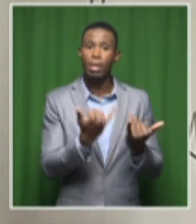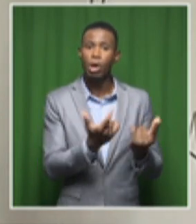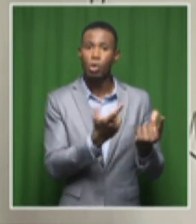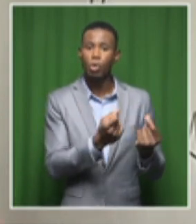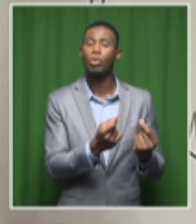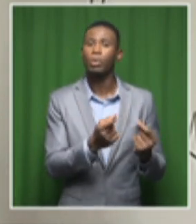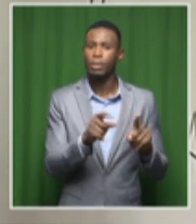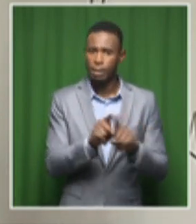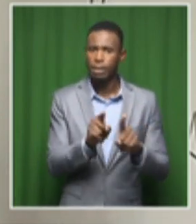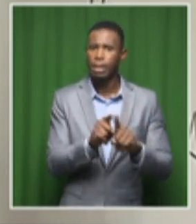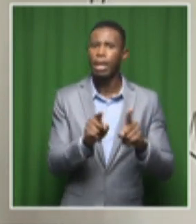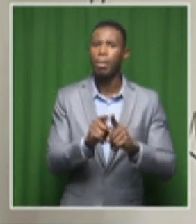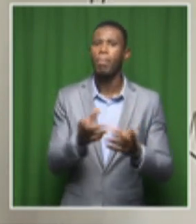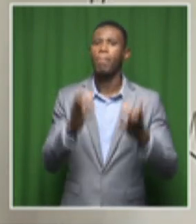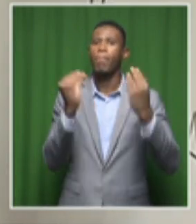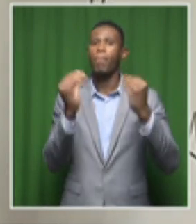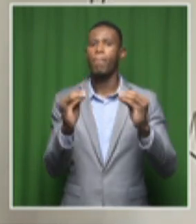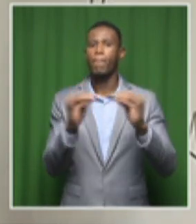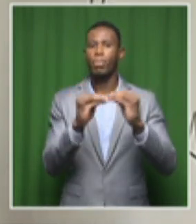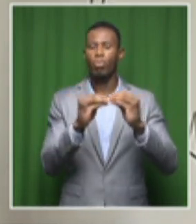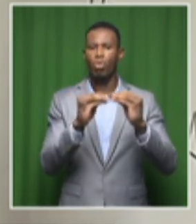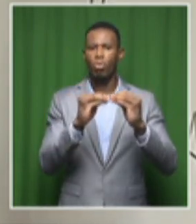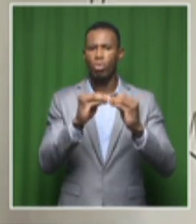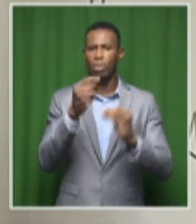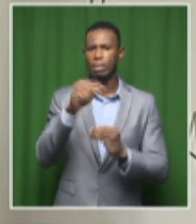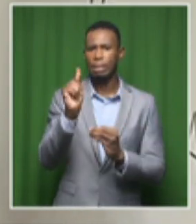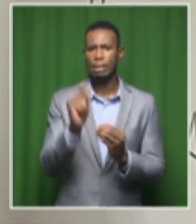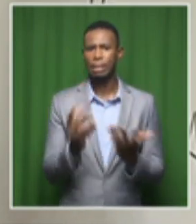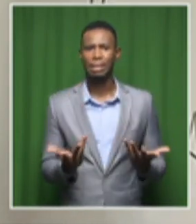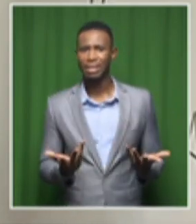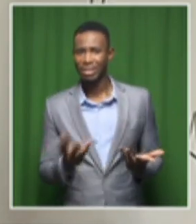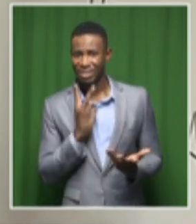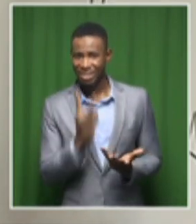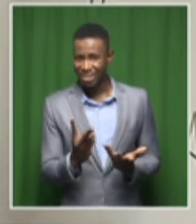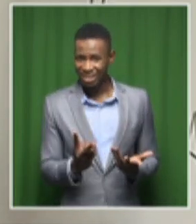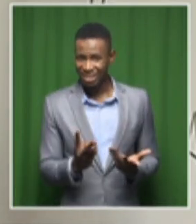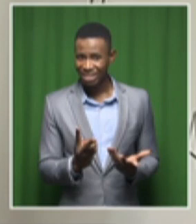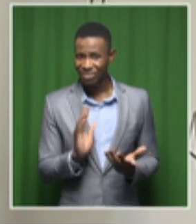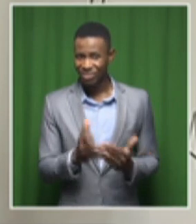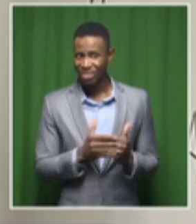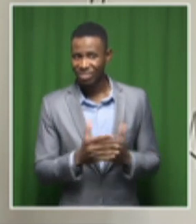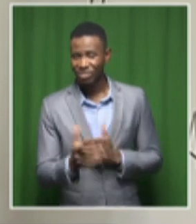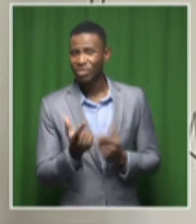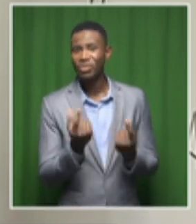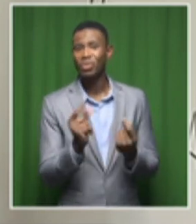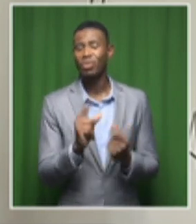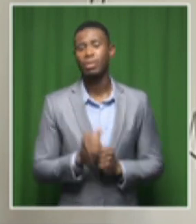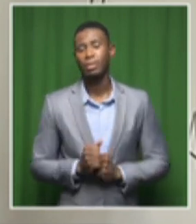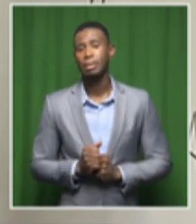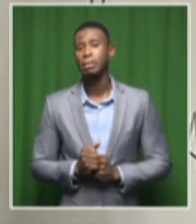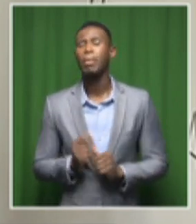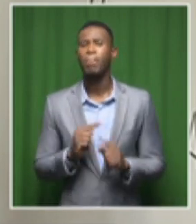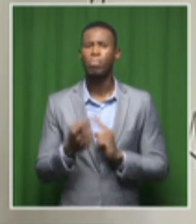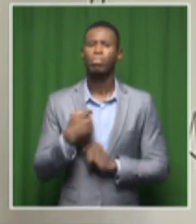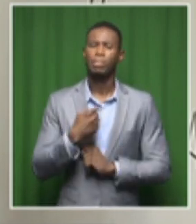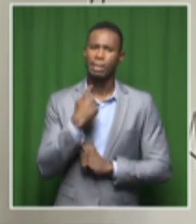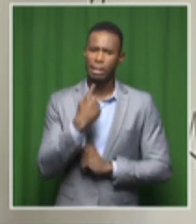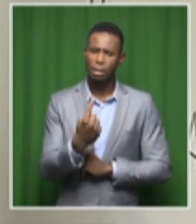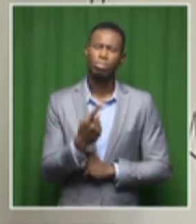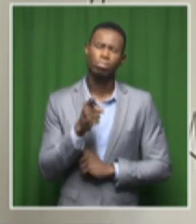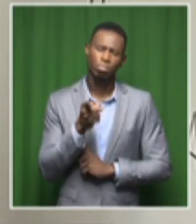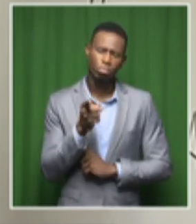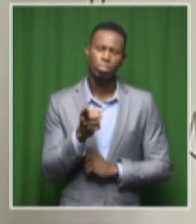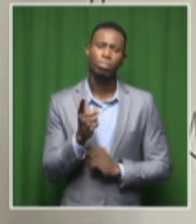as it plays out. So definitely I say it is worth it. It's worth it for any person who